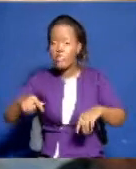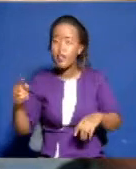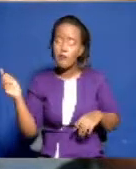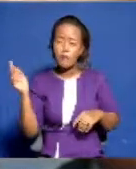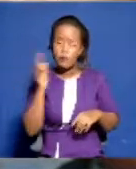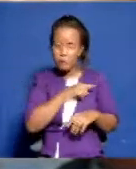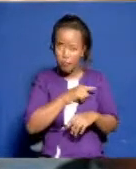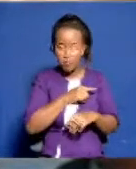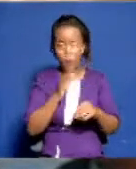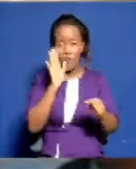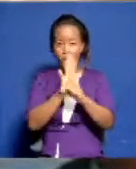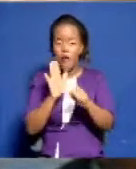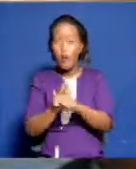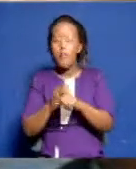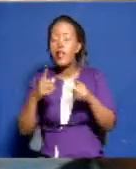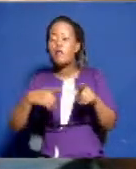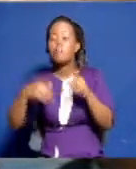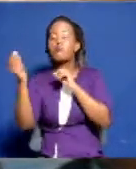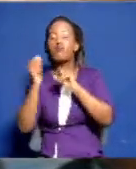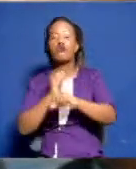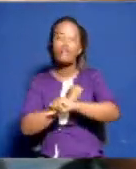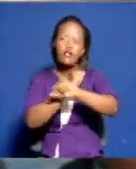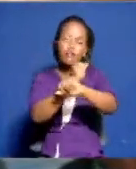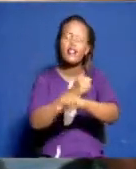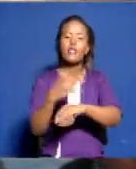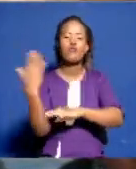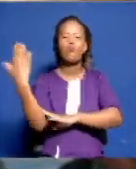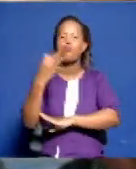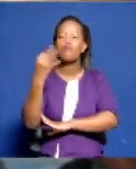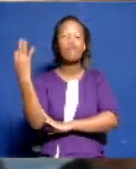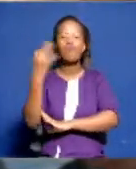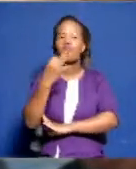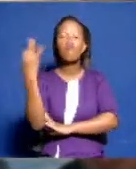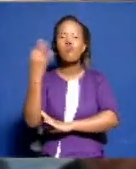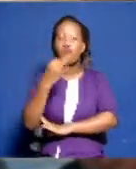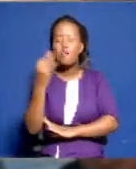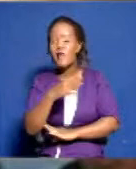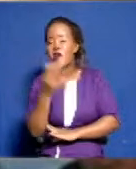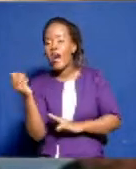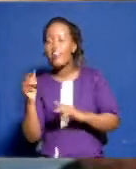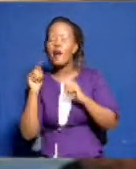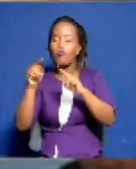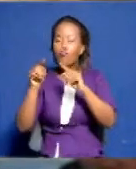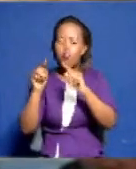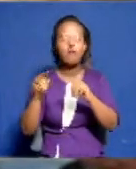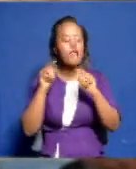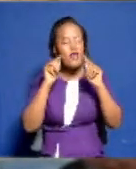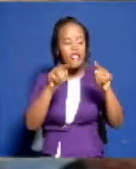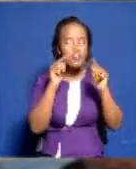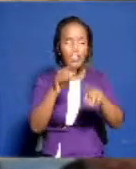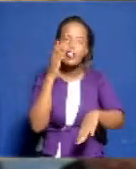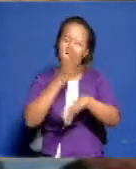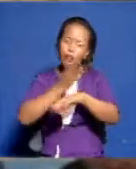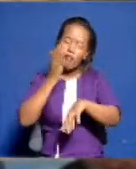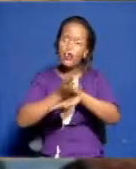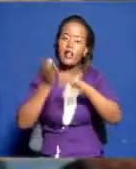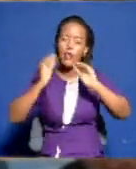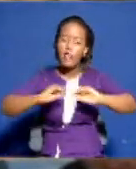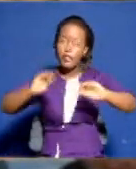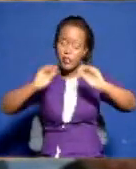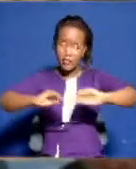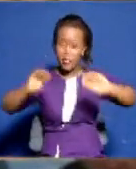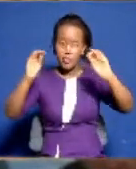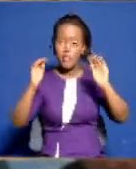wengi wanaenda kutetea Injili, najua wengi wanaenda kukasifu mafundisho ya uongo. So kitu